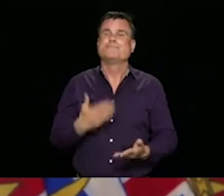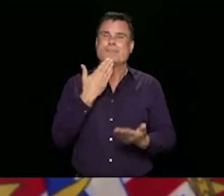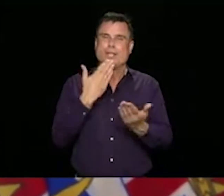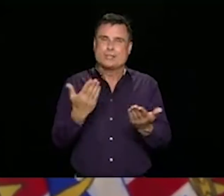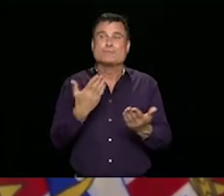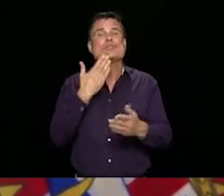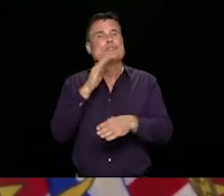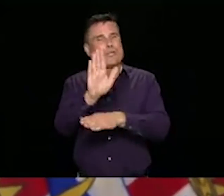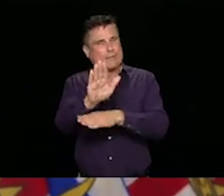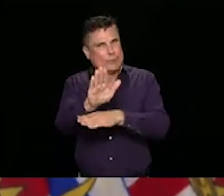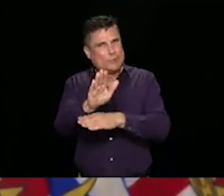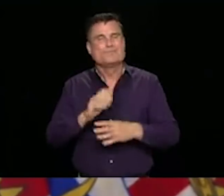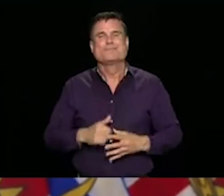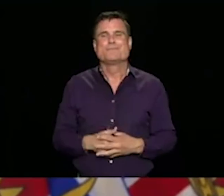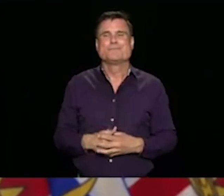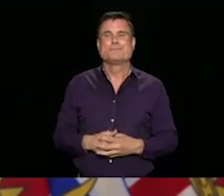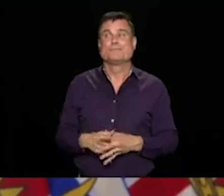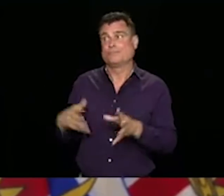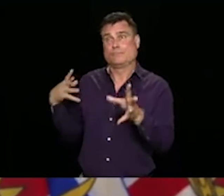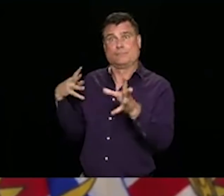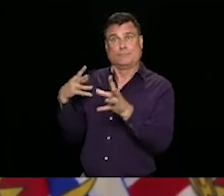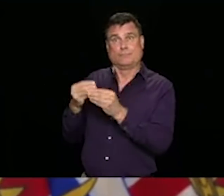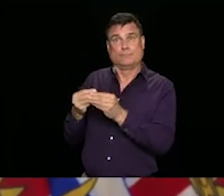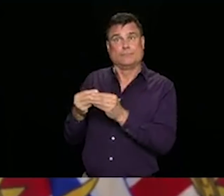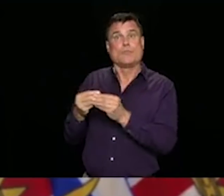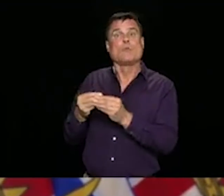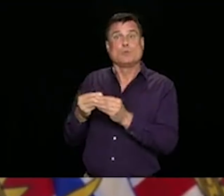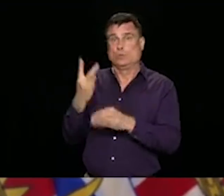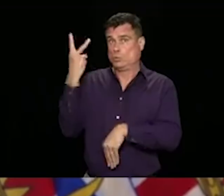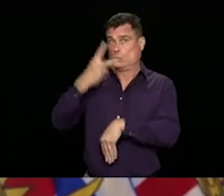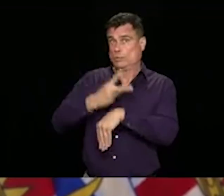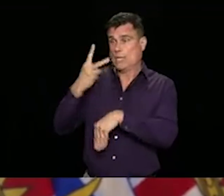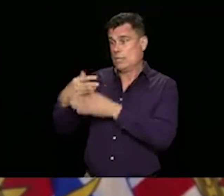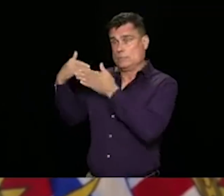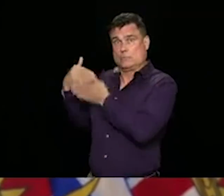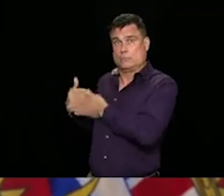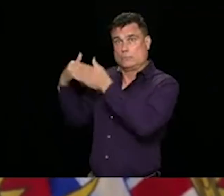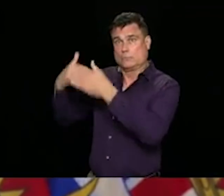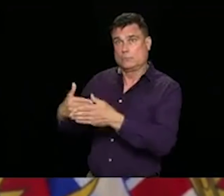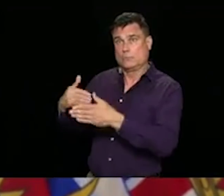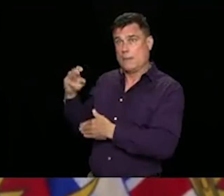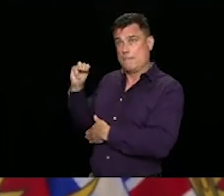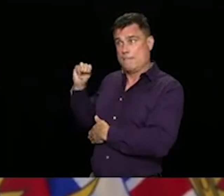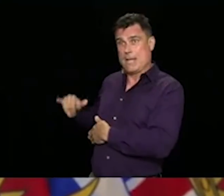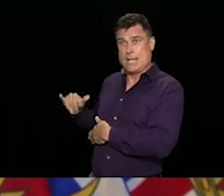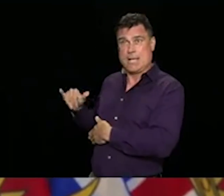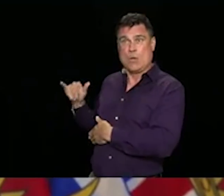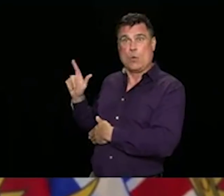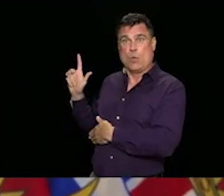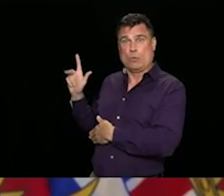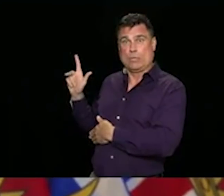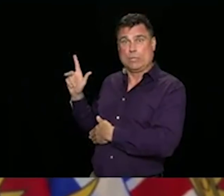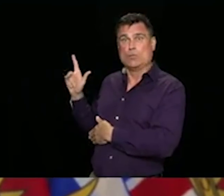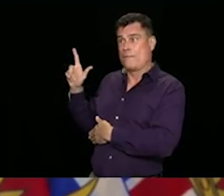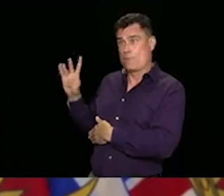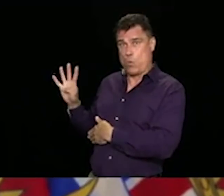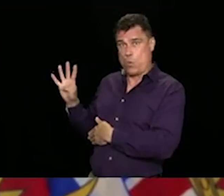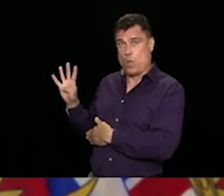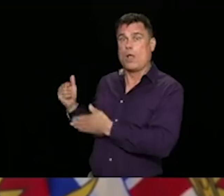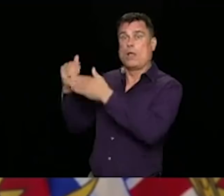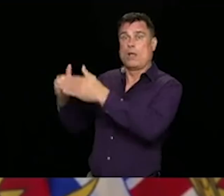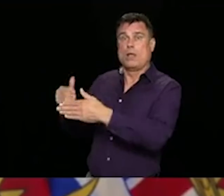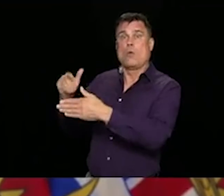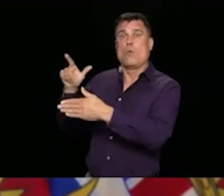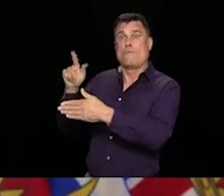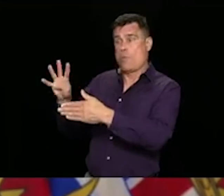This is our COVID-19 update for May 25th, and it includes the 2 reporting periods since we had our last